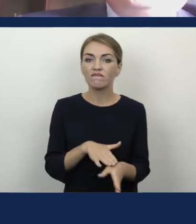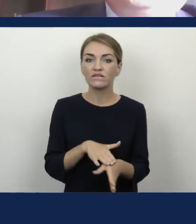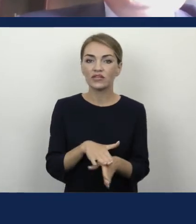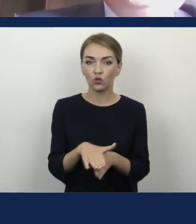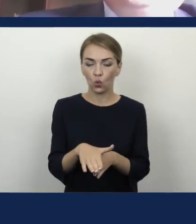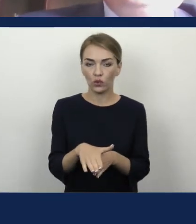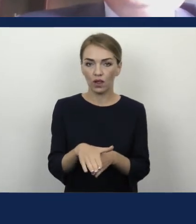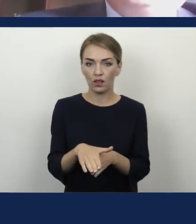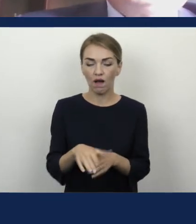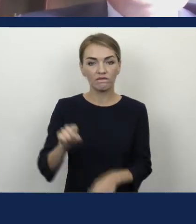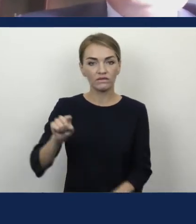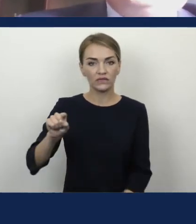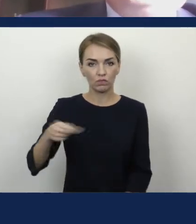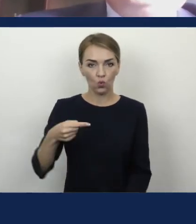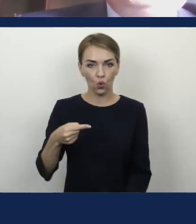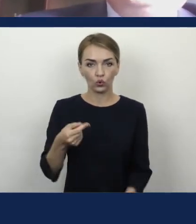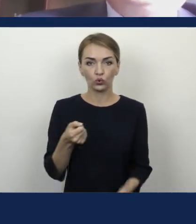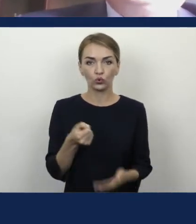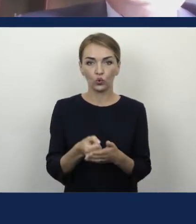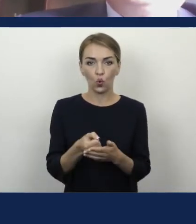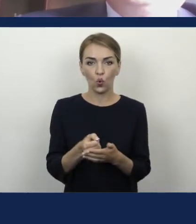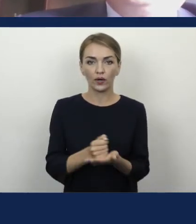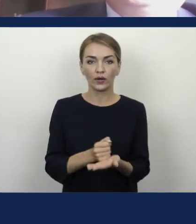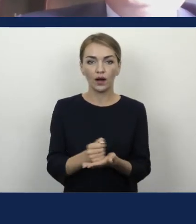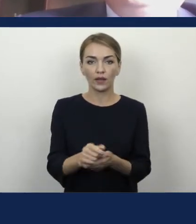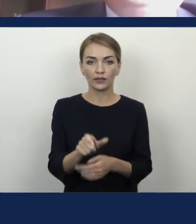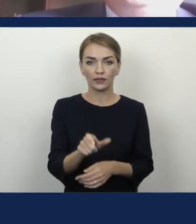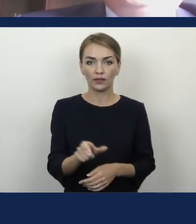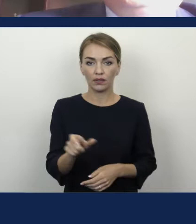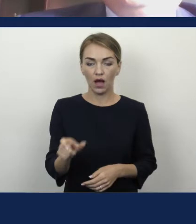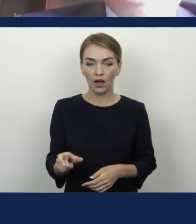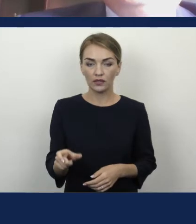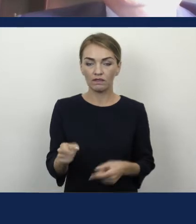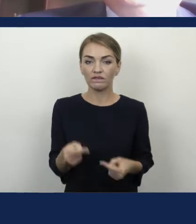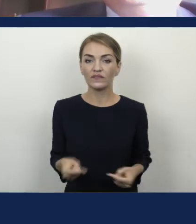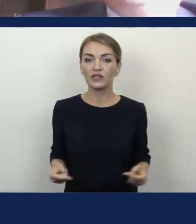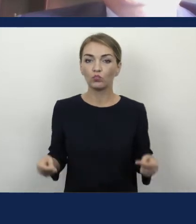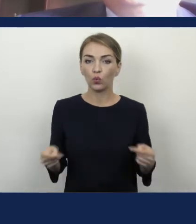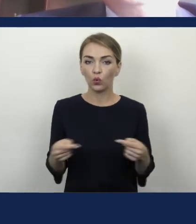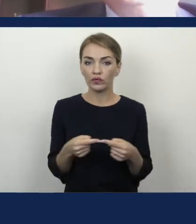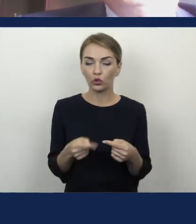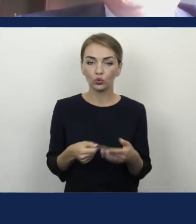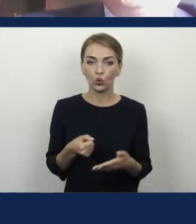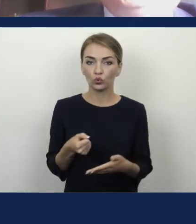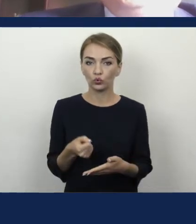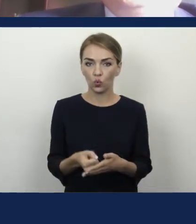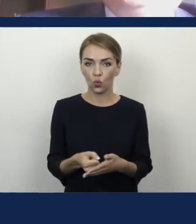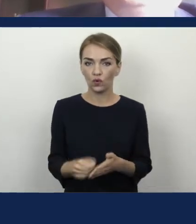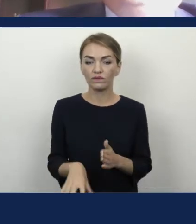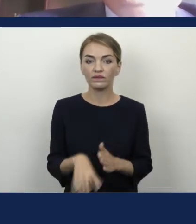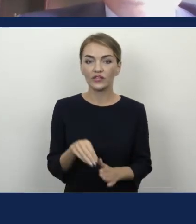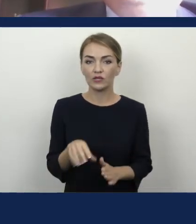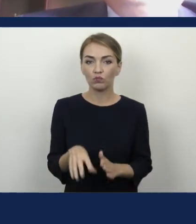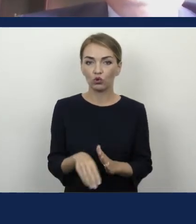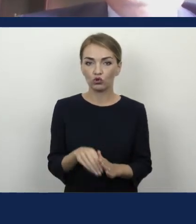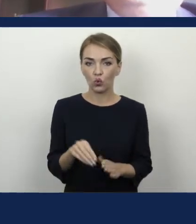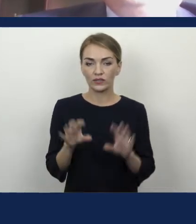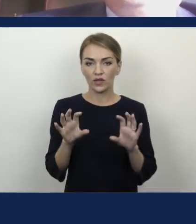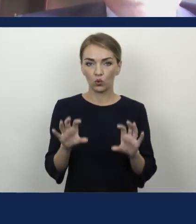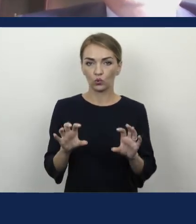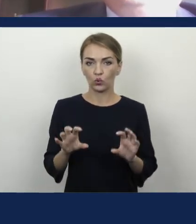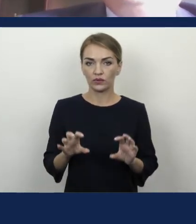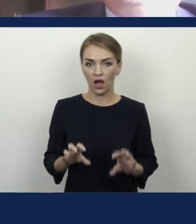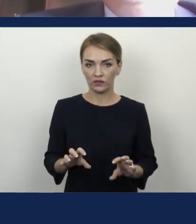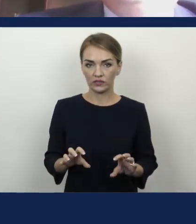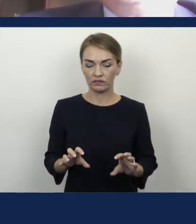the requirements of the candidates under the relevant electoral laws, and therefore they